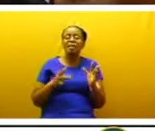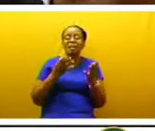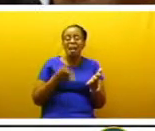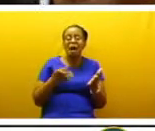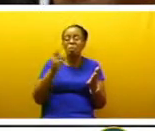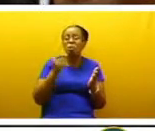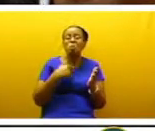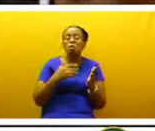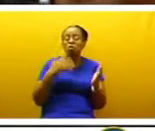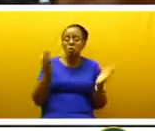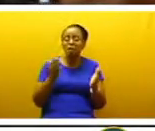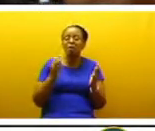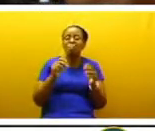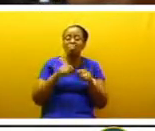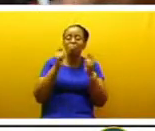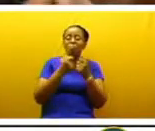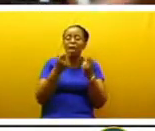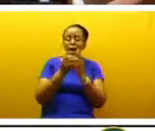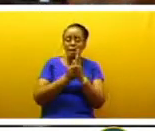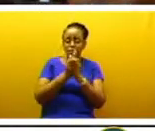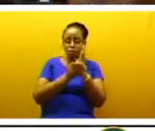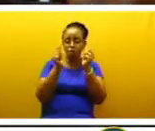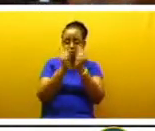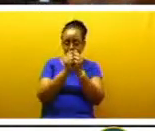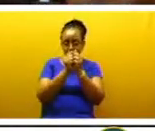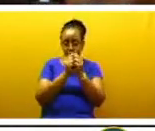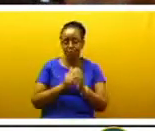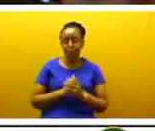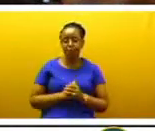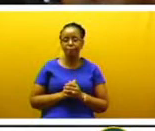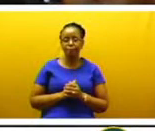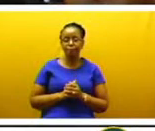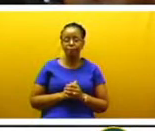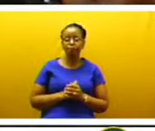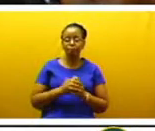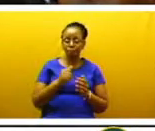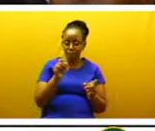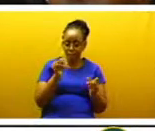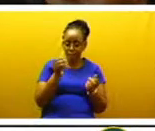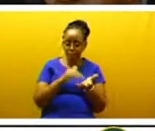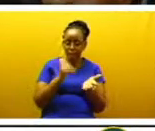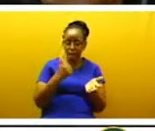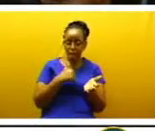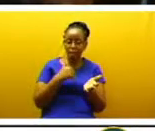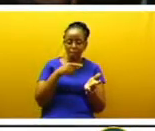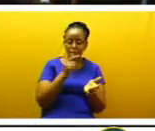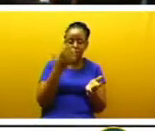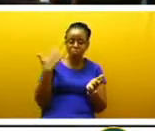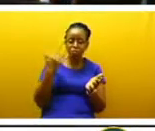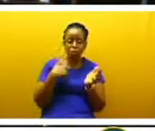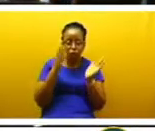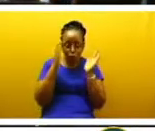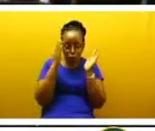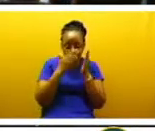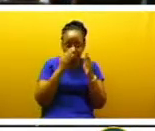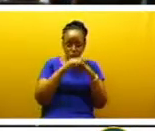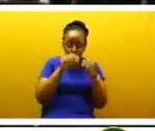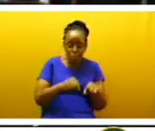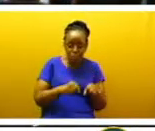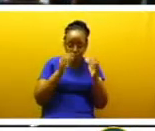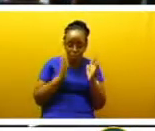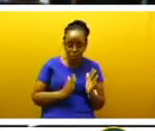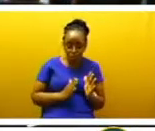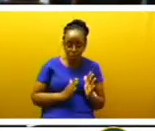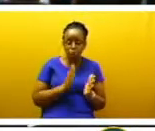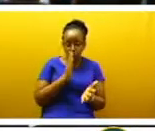is even one more duty on them, on the chairperson. It is that it is part